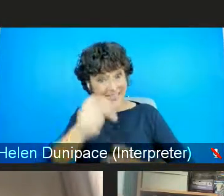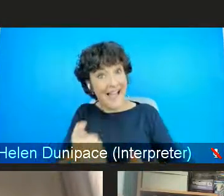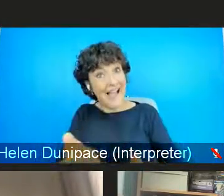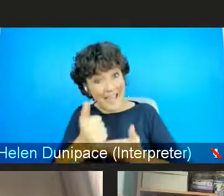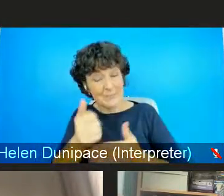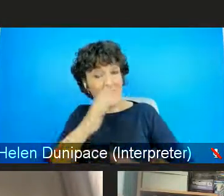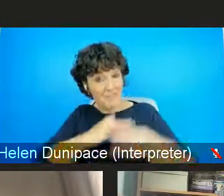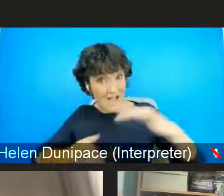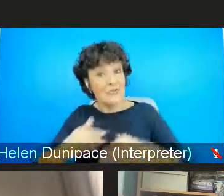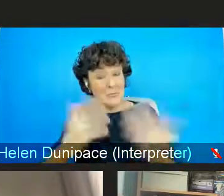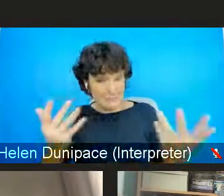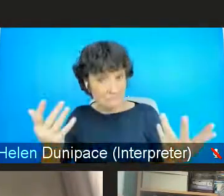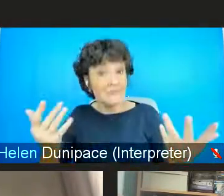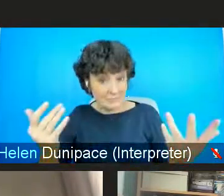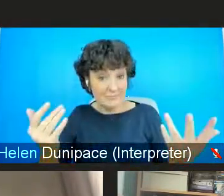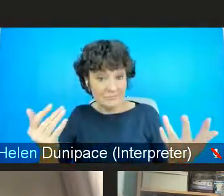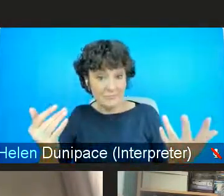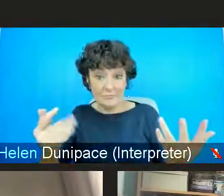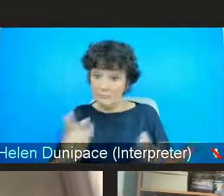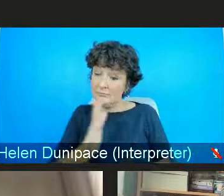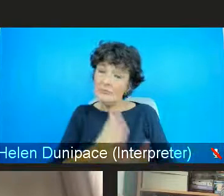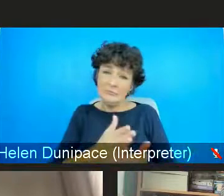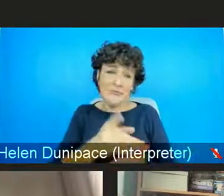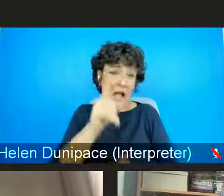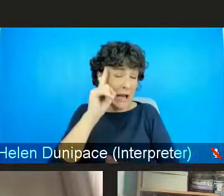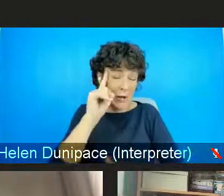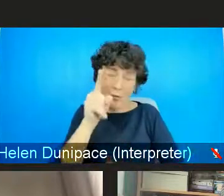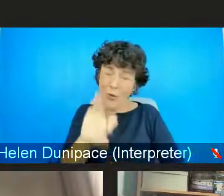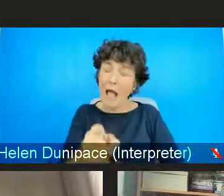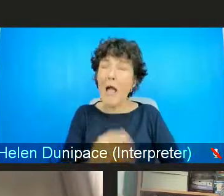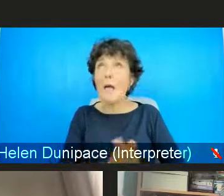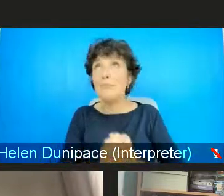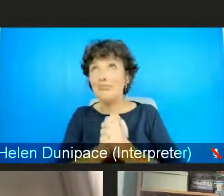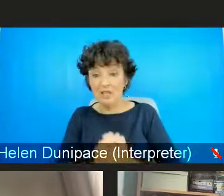that is obviously, I well appreciate that's a discussion that